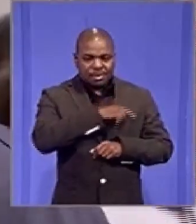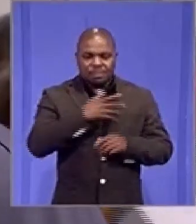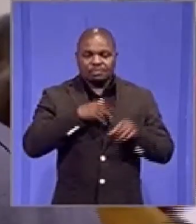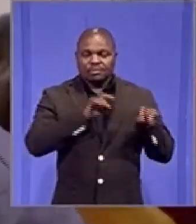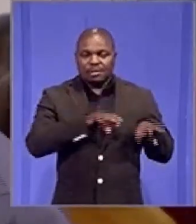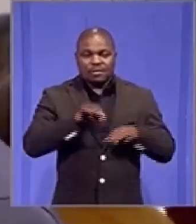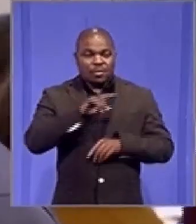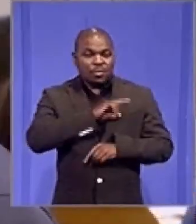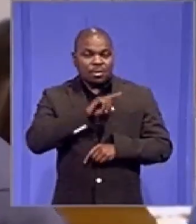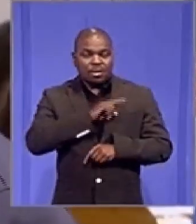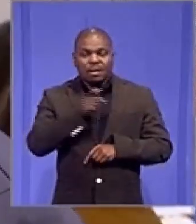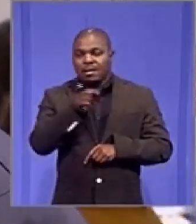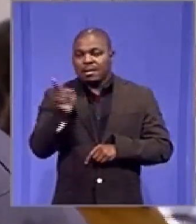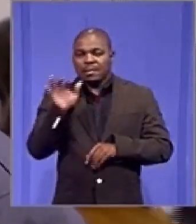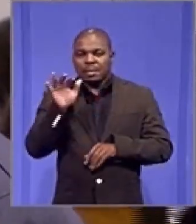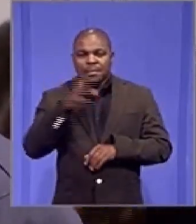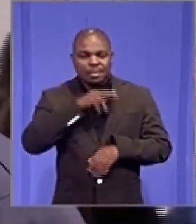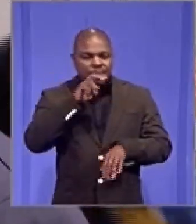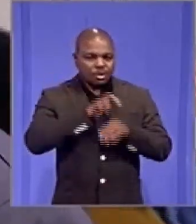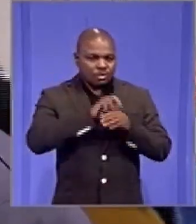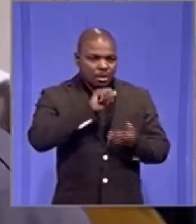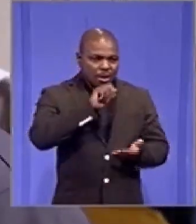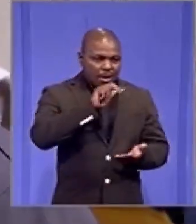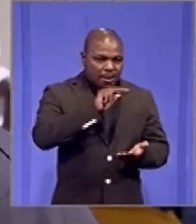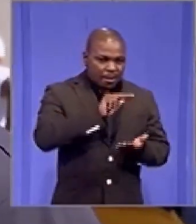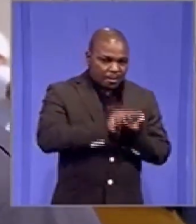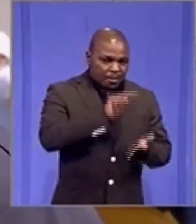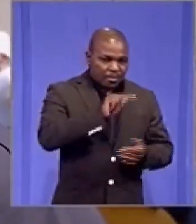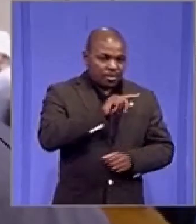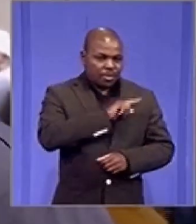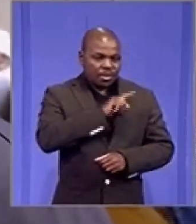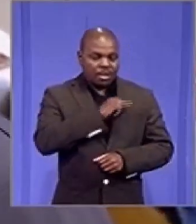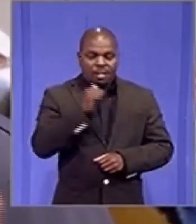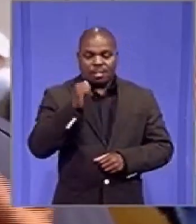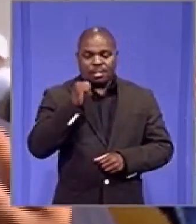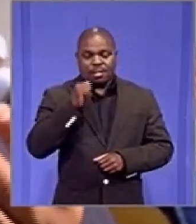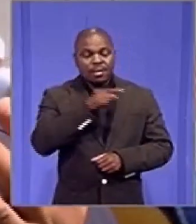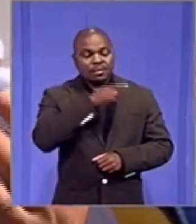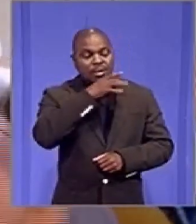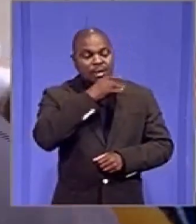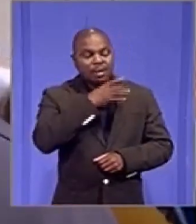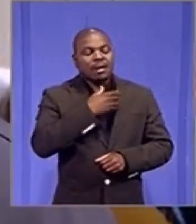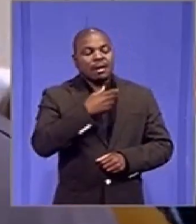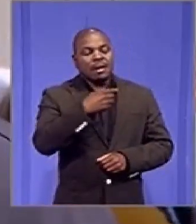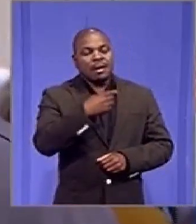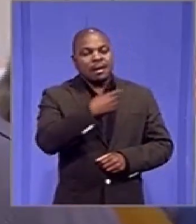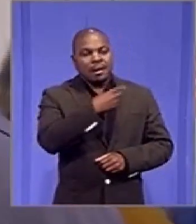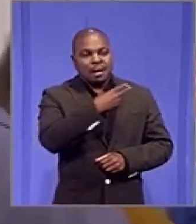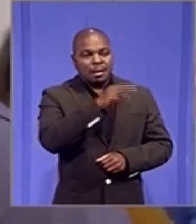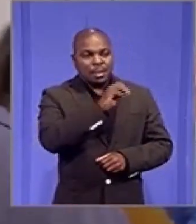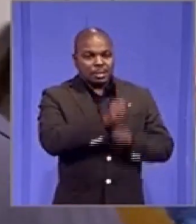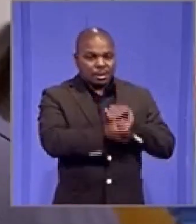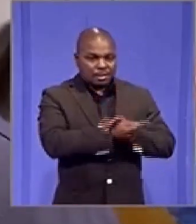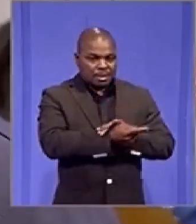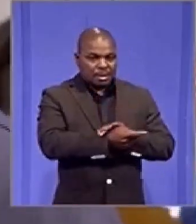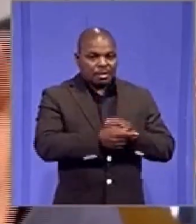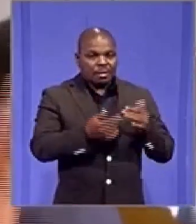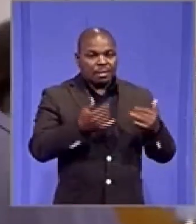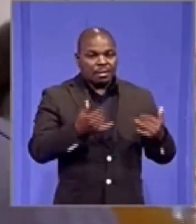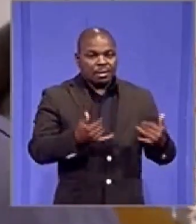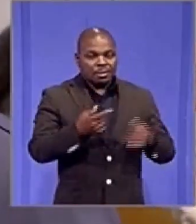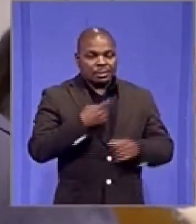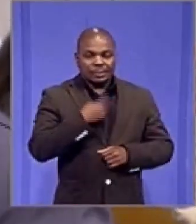is expected to approve what would have happened with Hamas on Saturday, but the overly reaction of